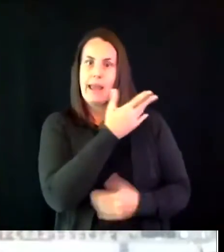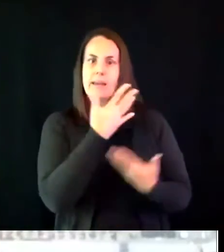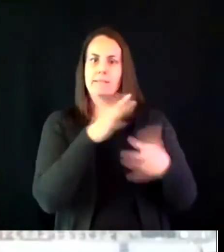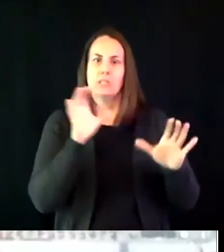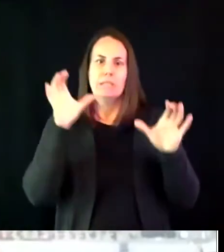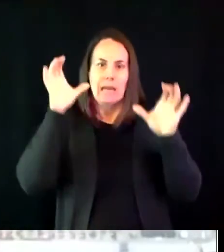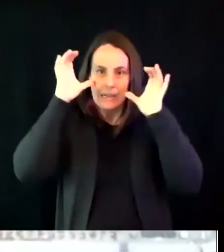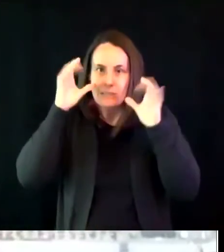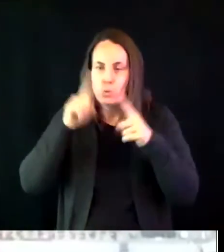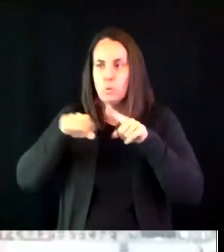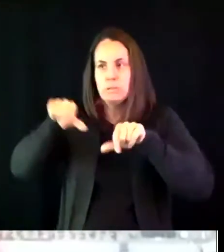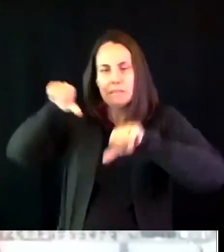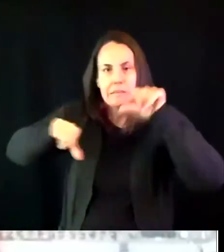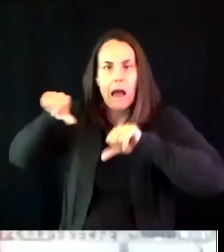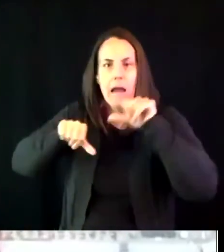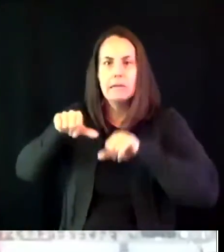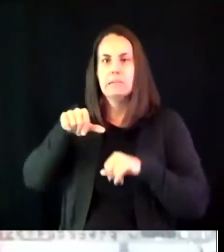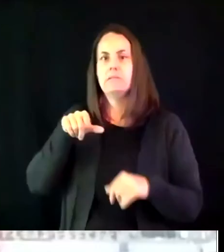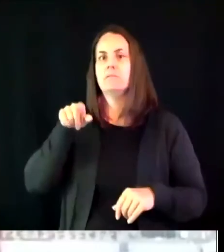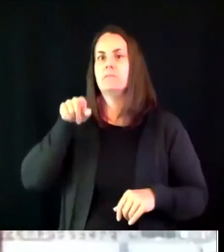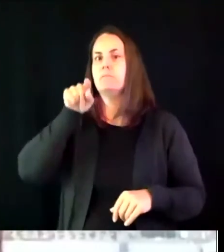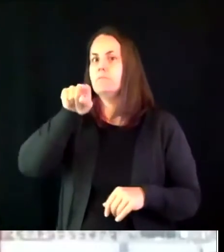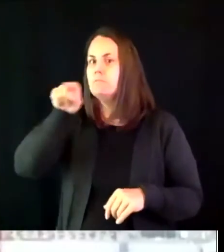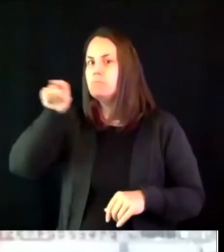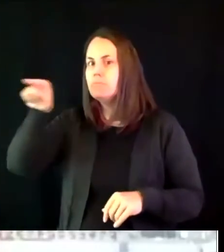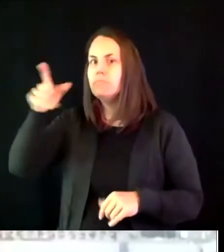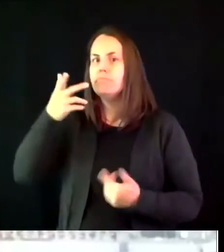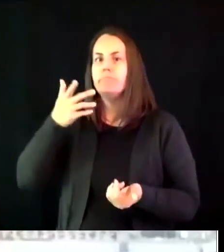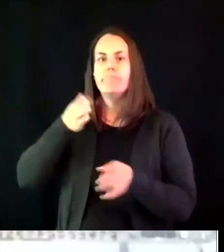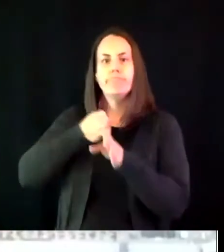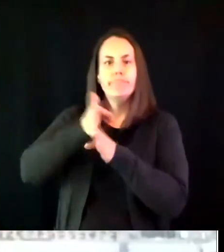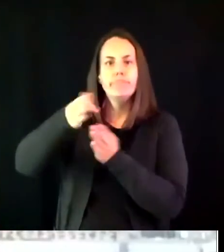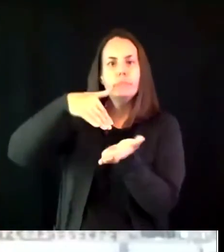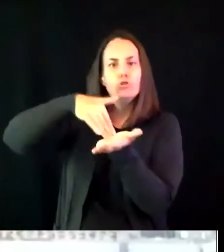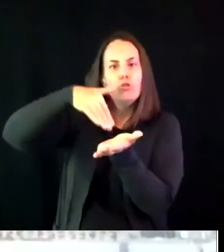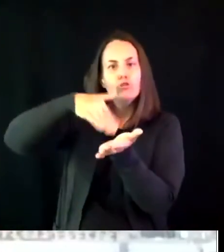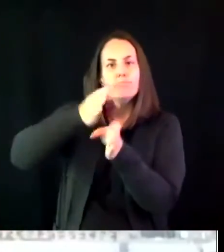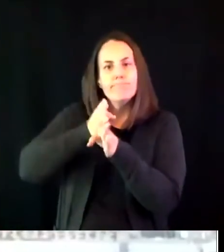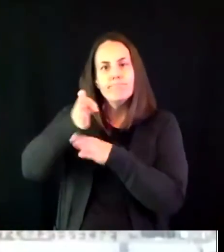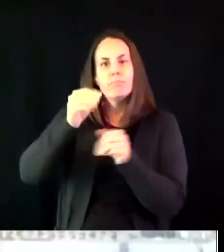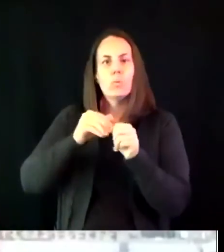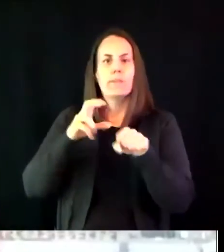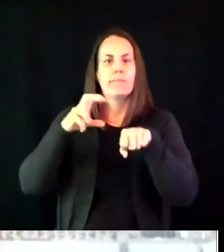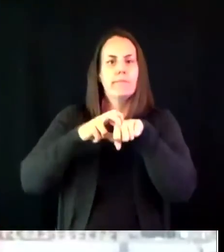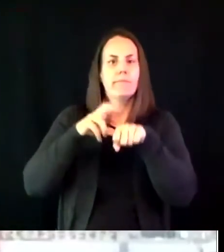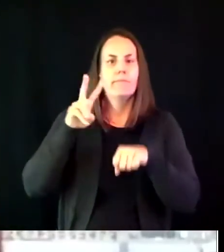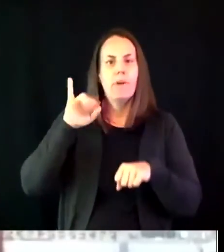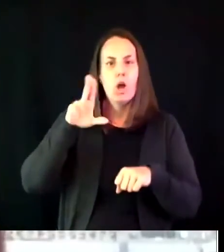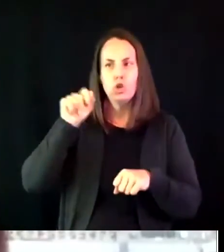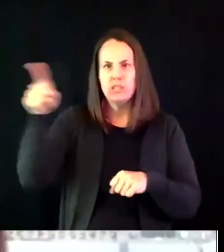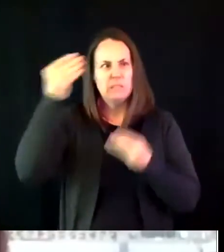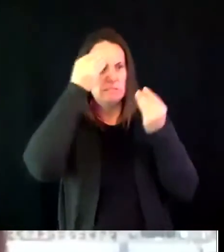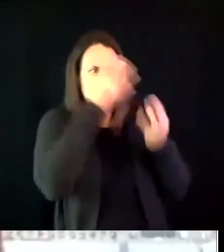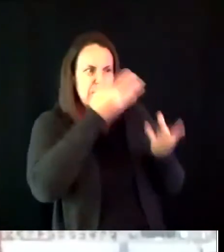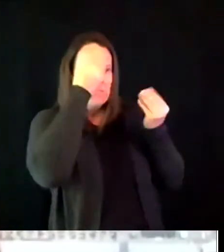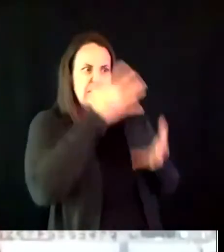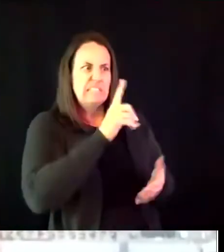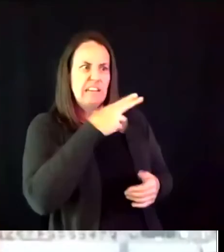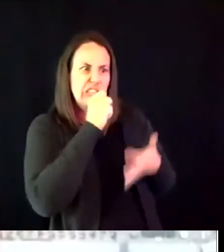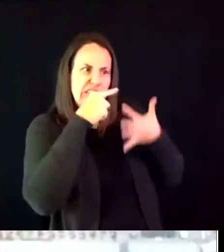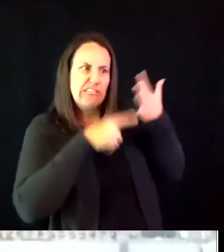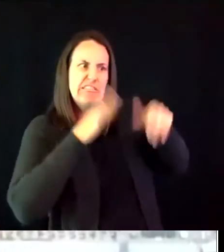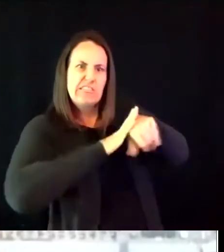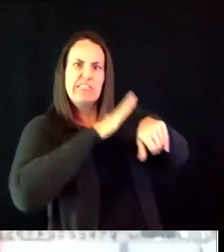to the physicians all over the state that came together to talk about the virus, and not say that just that first wave